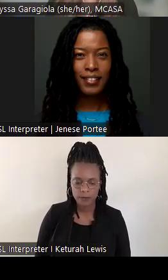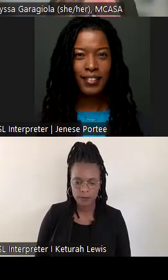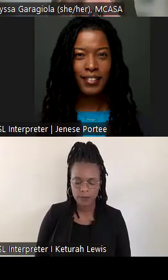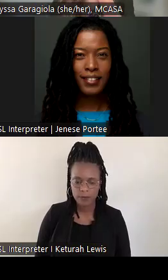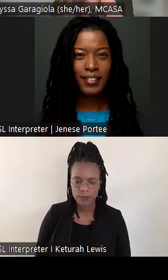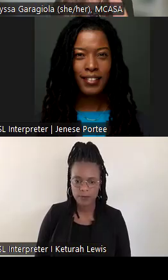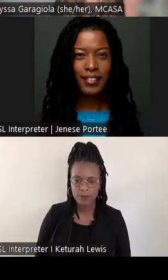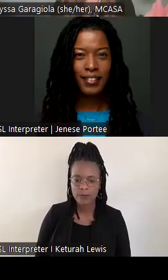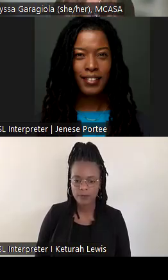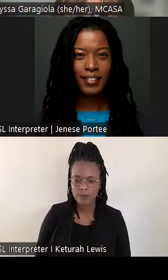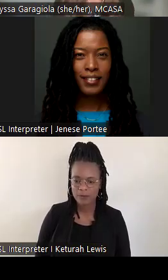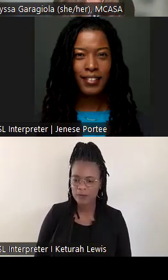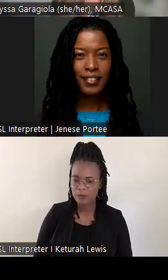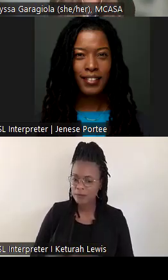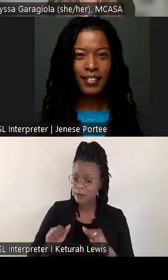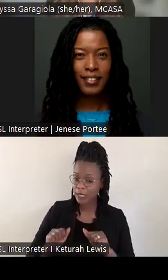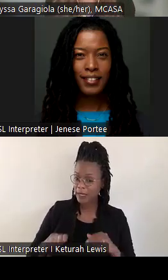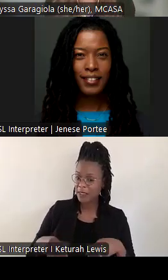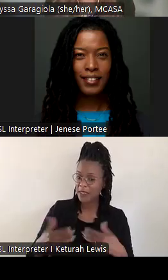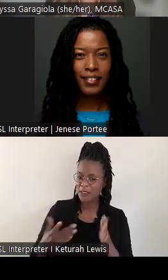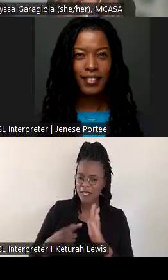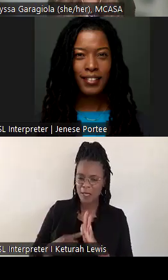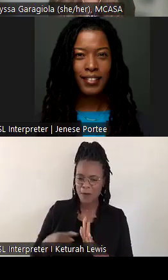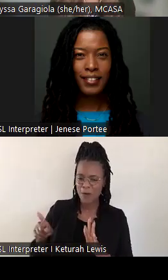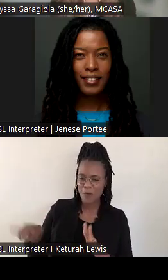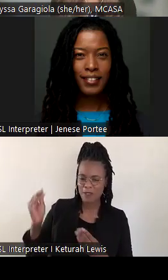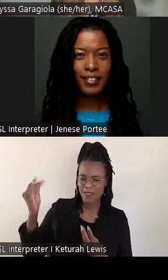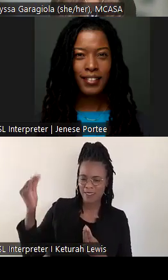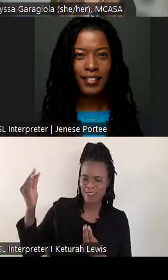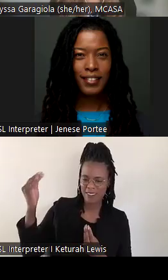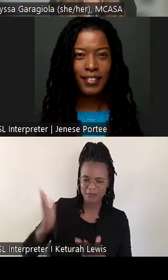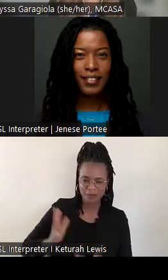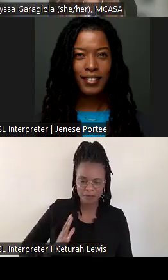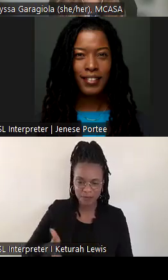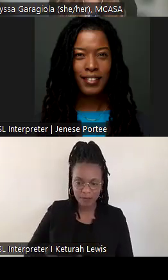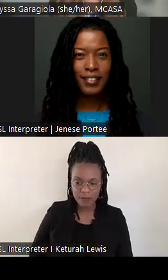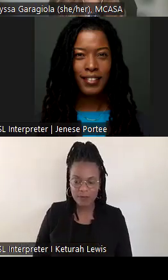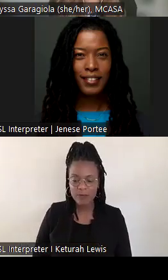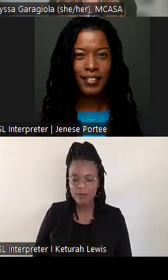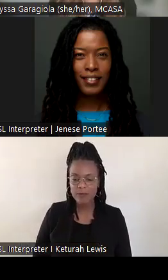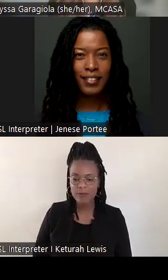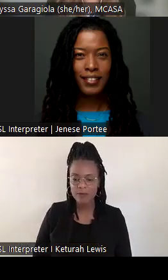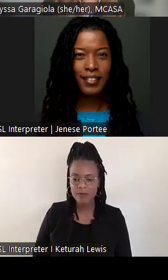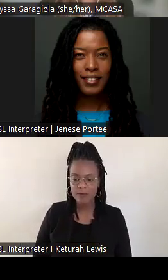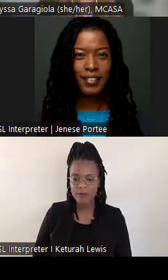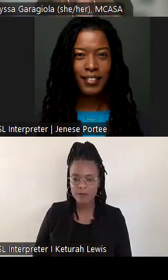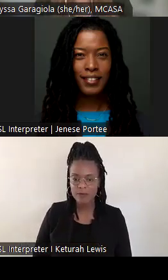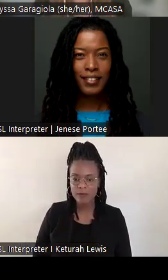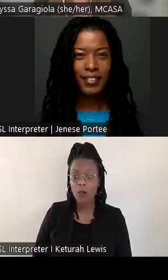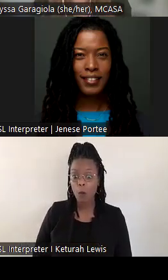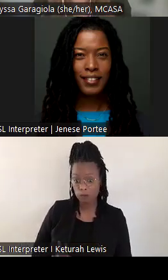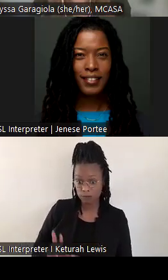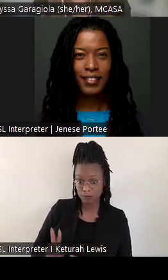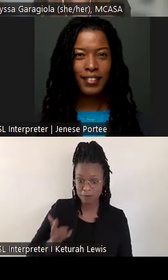I can give an example while everyone's thinking. Maybe it's showing up. Oh, we got